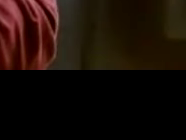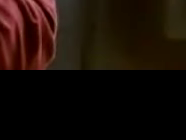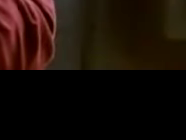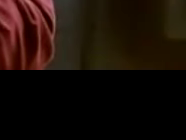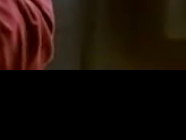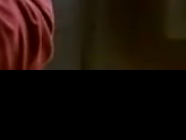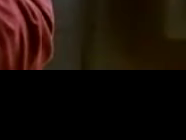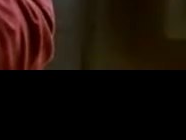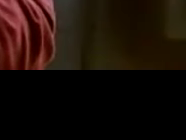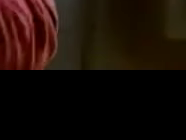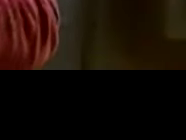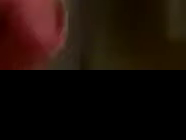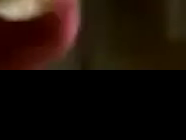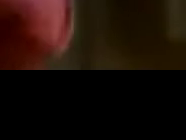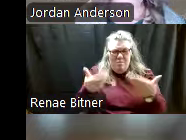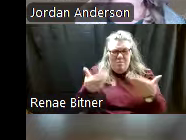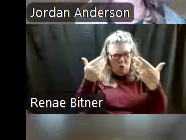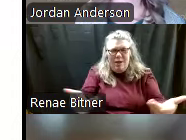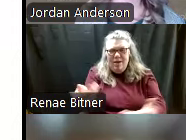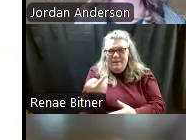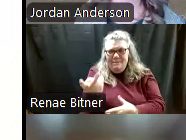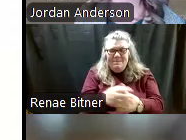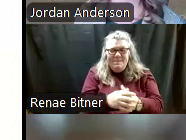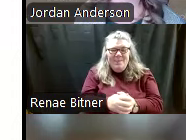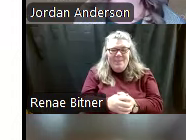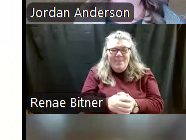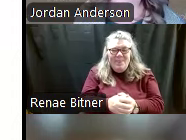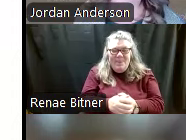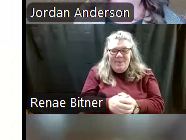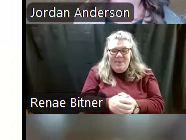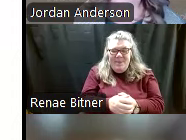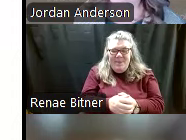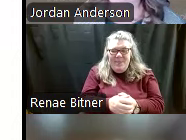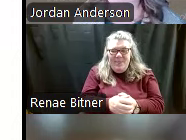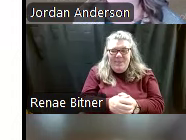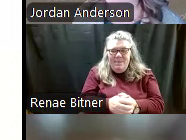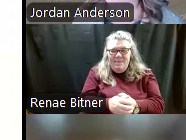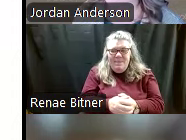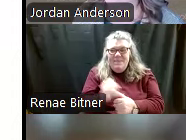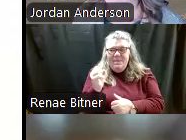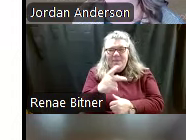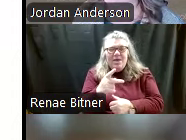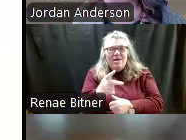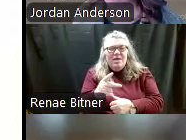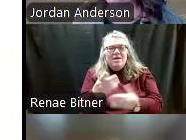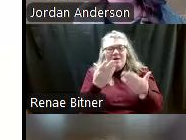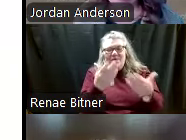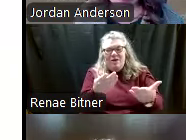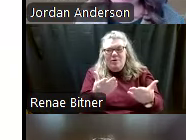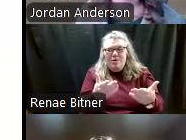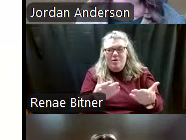Welcome. Take it away, guys. All right, let's see if, there we go, I